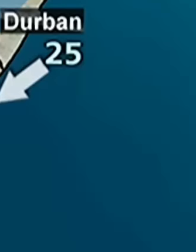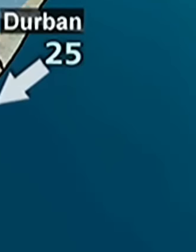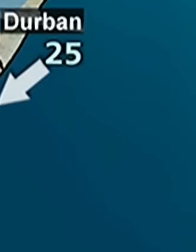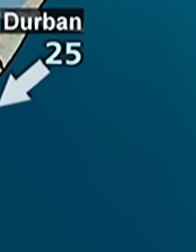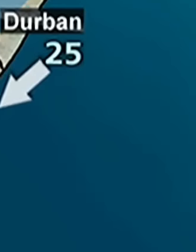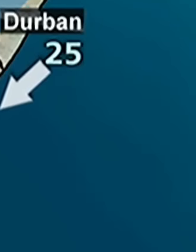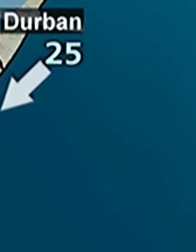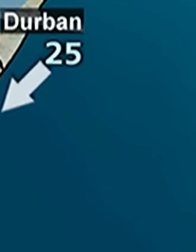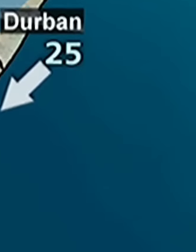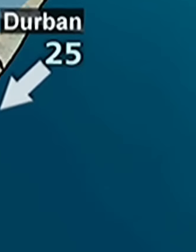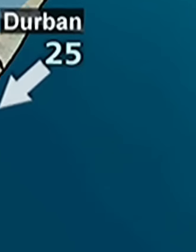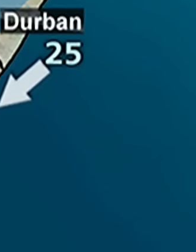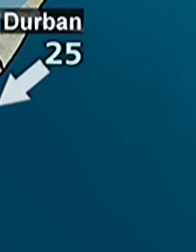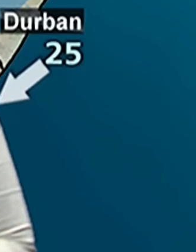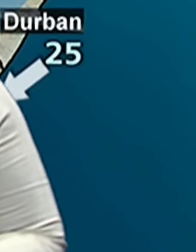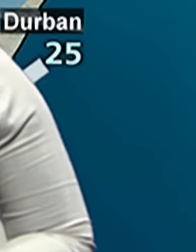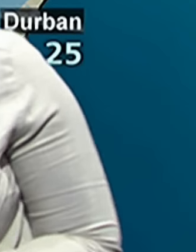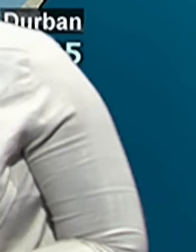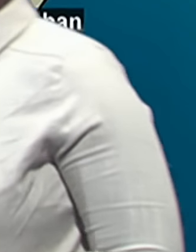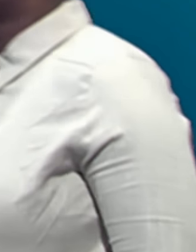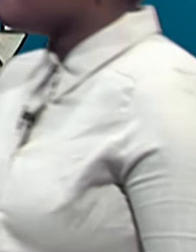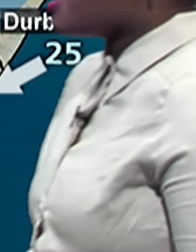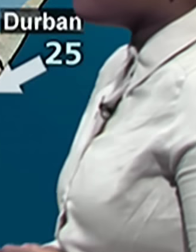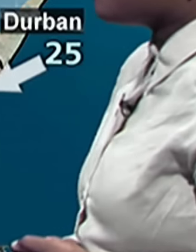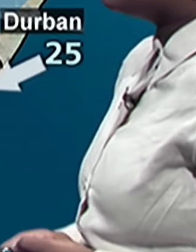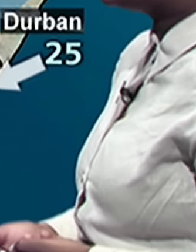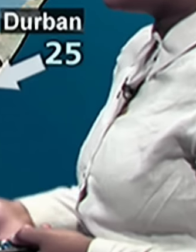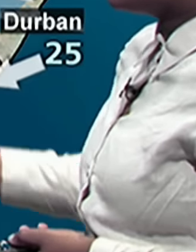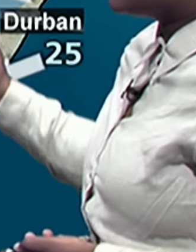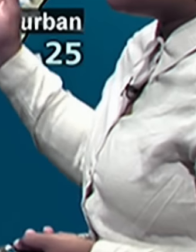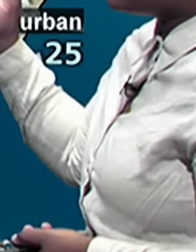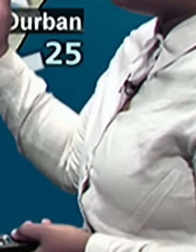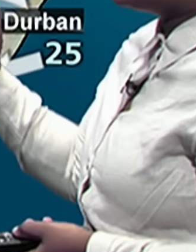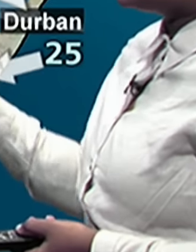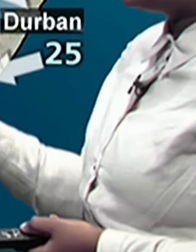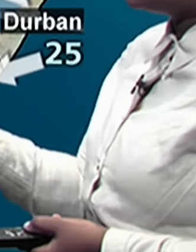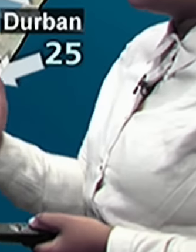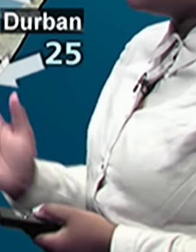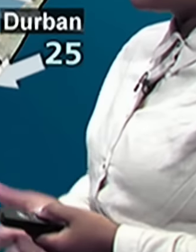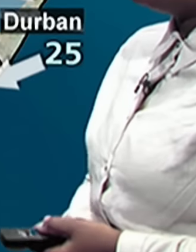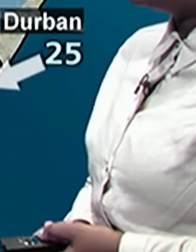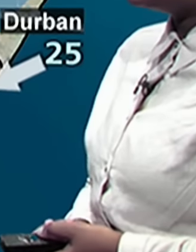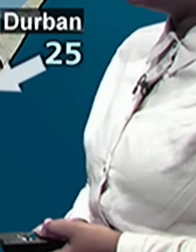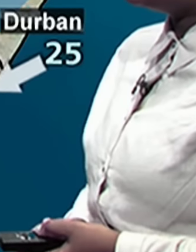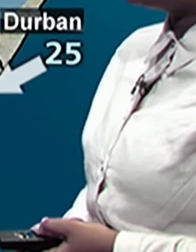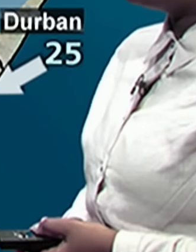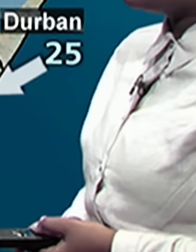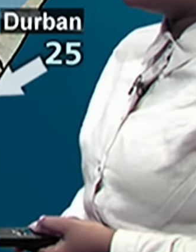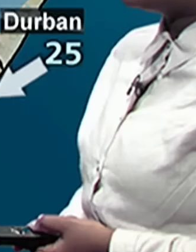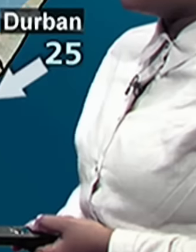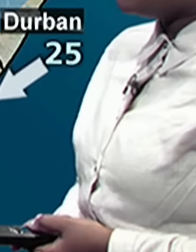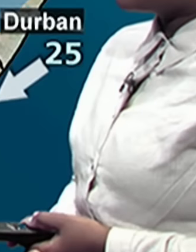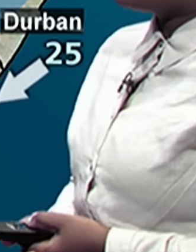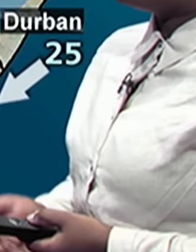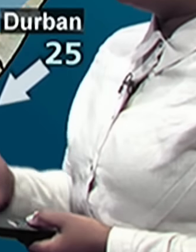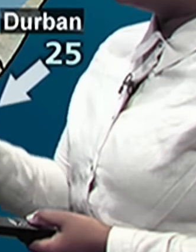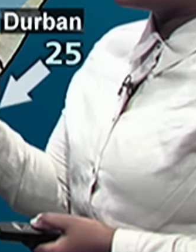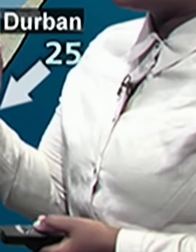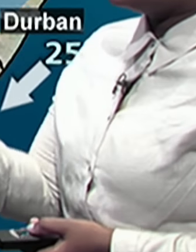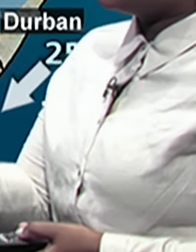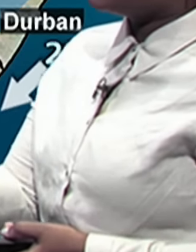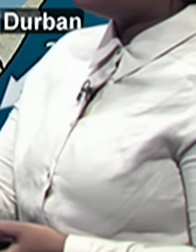Tla ke go leboga ka tle go mogaetse madume a re bone tsa maemo a bosa go tla itemogela masarasarane ka diperesente di le 30 ka kwa